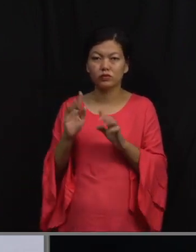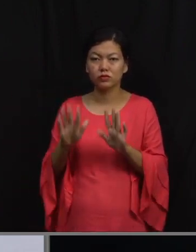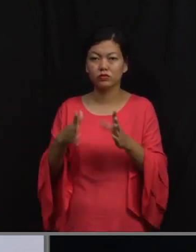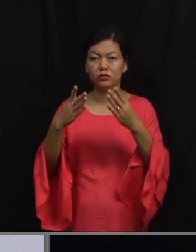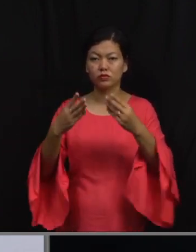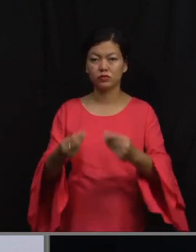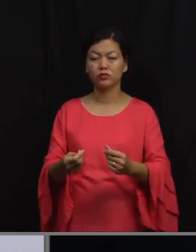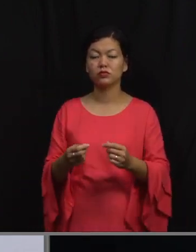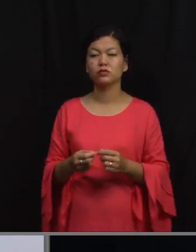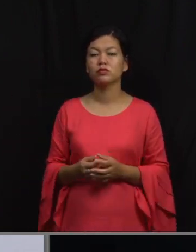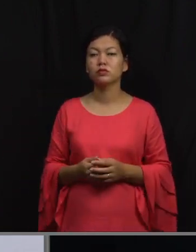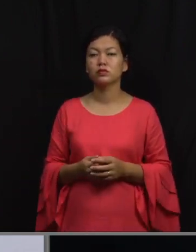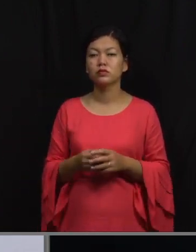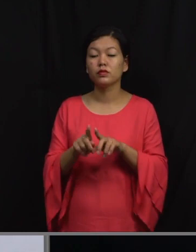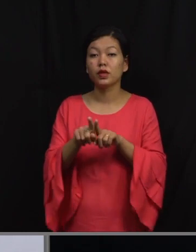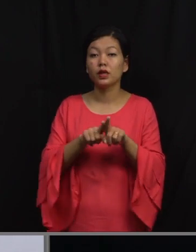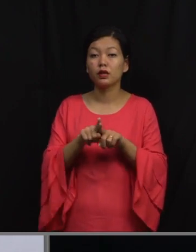So for example, suppose